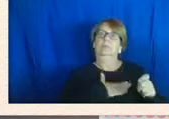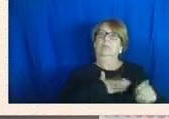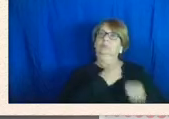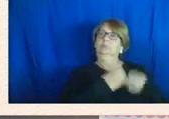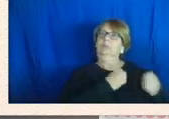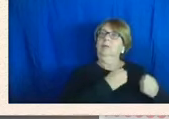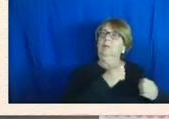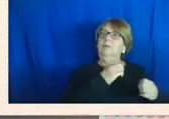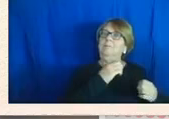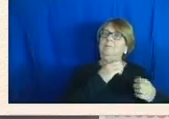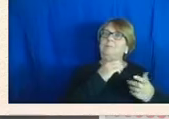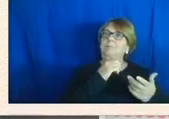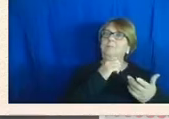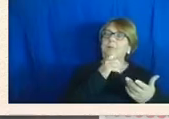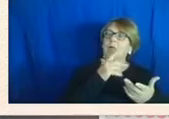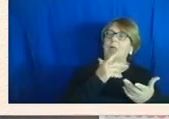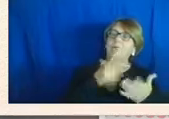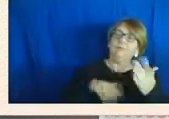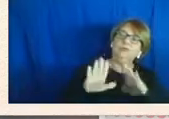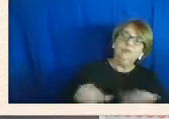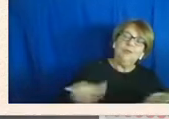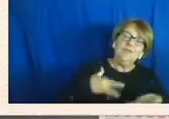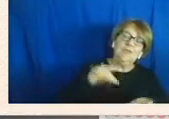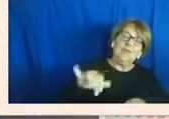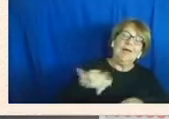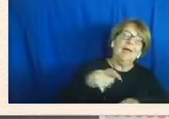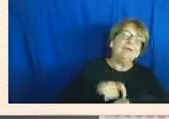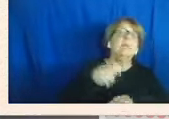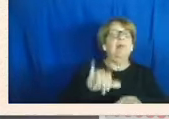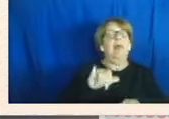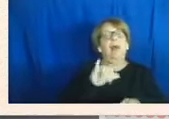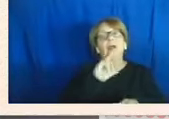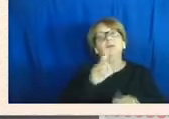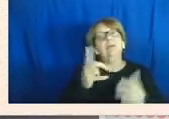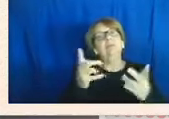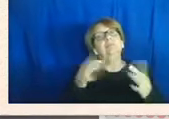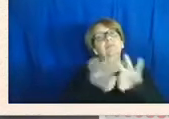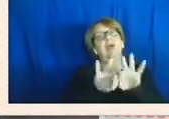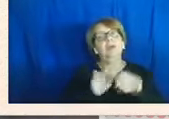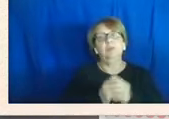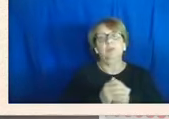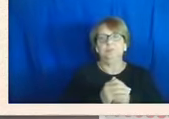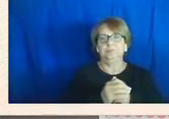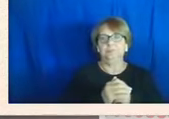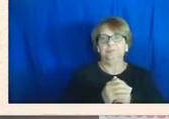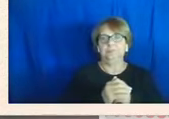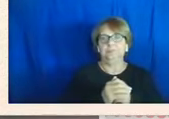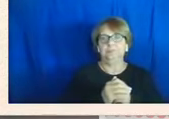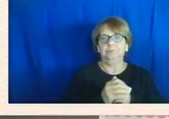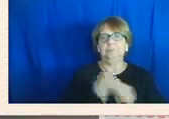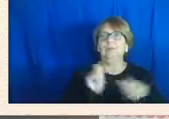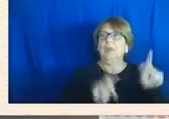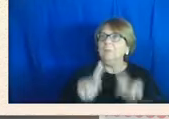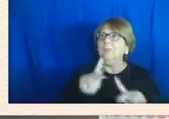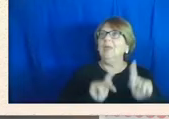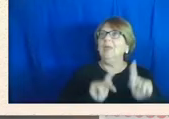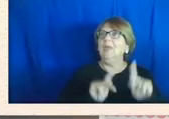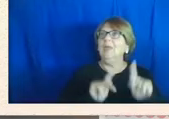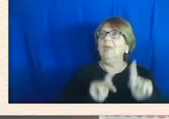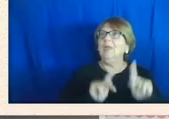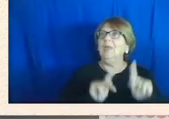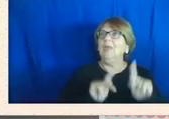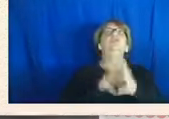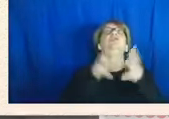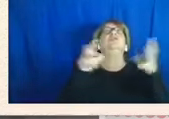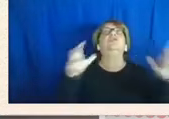during this time, I think can be very valuable. And I think, again, people are doing so much to try to help and manage their children